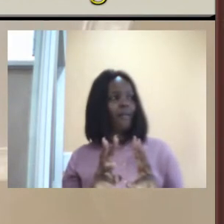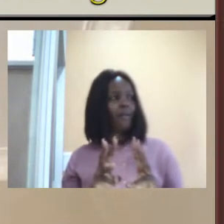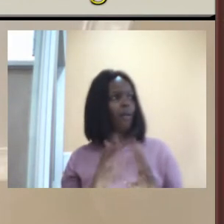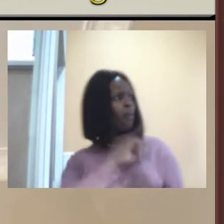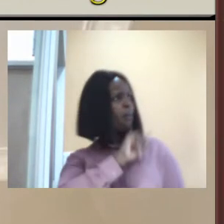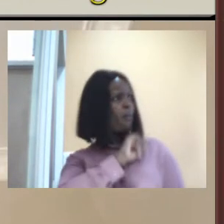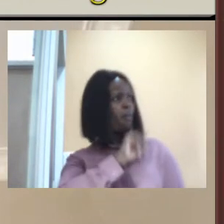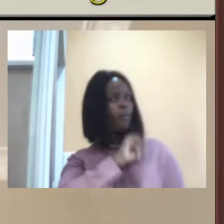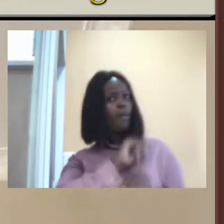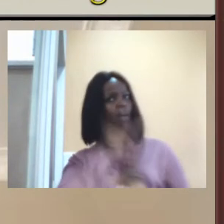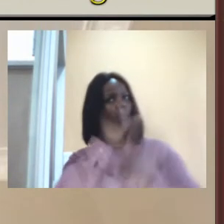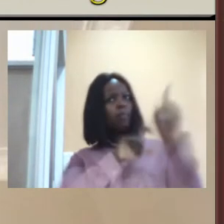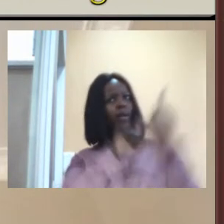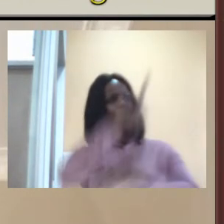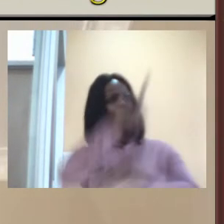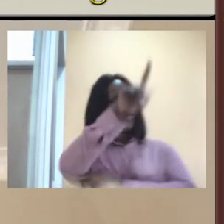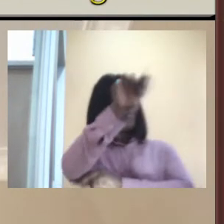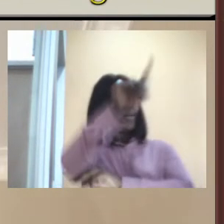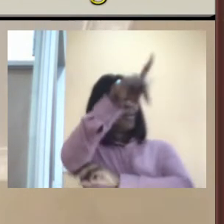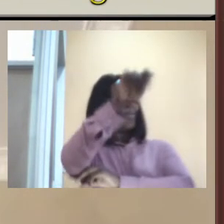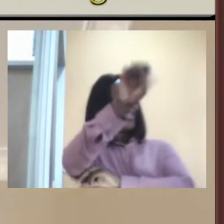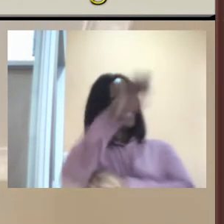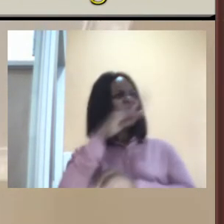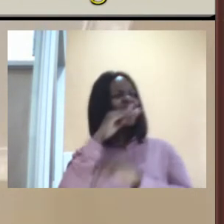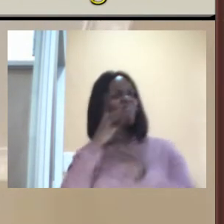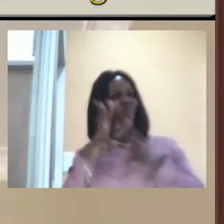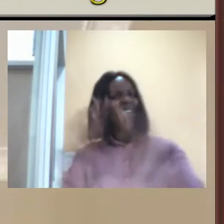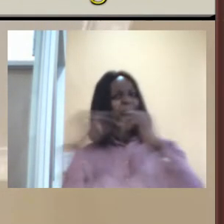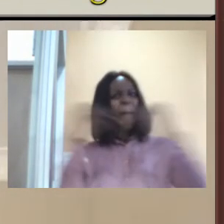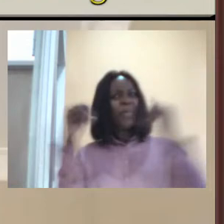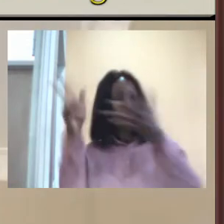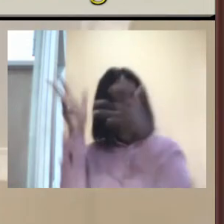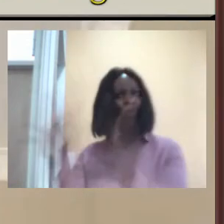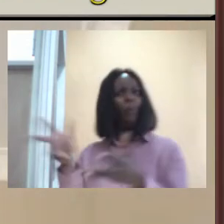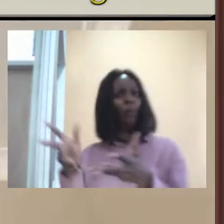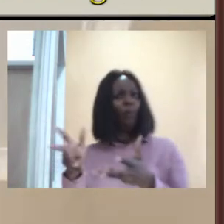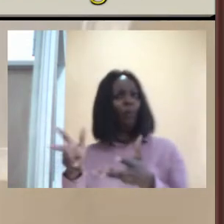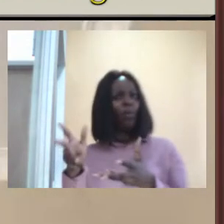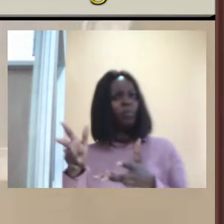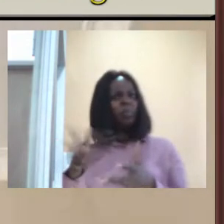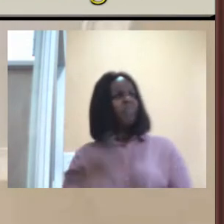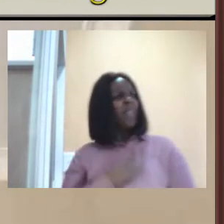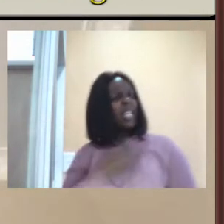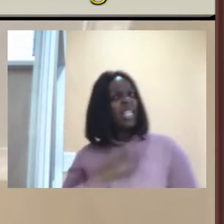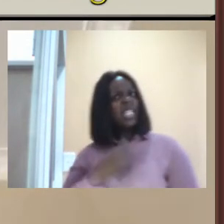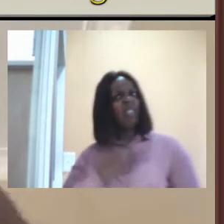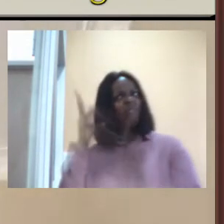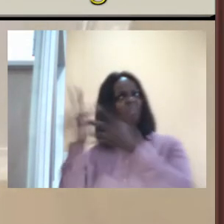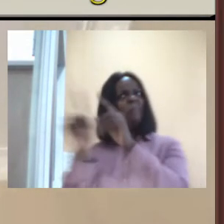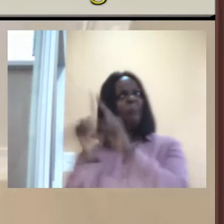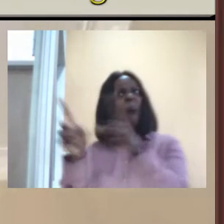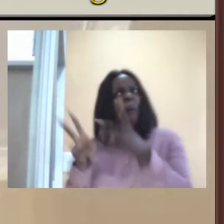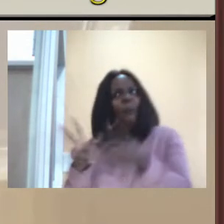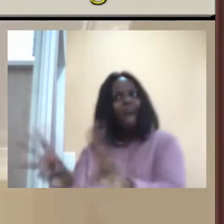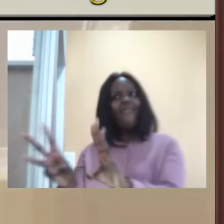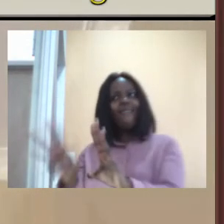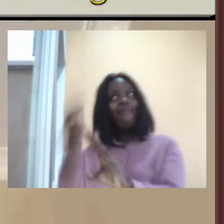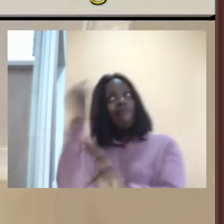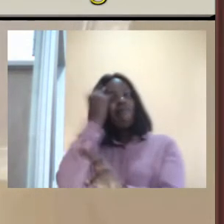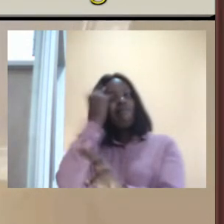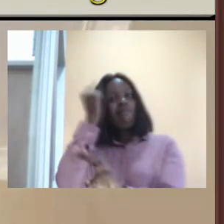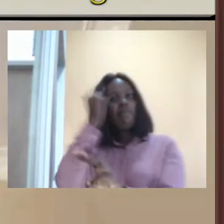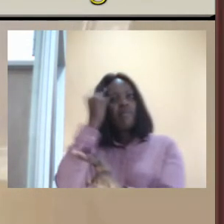Wapu Honorable Papas is the remnant of apartheid. Little he is, young as he is, but he's coming from